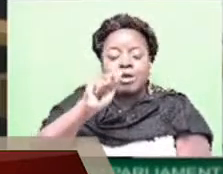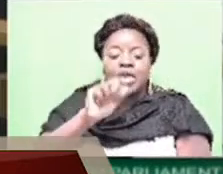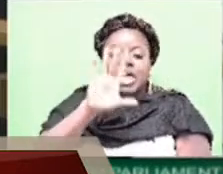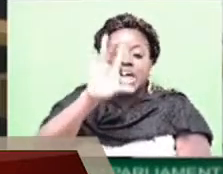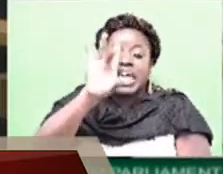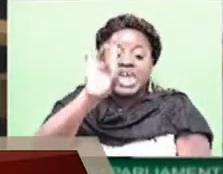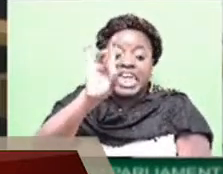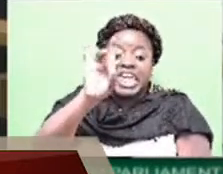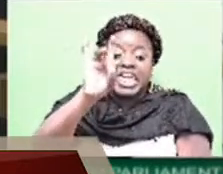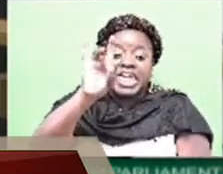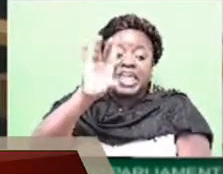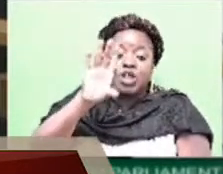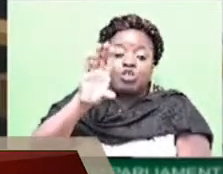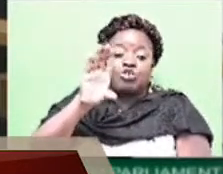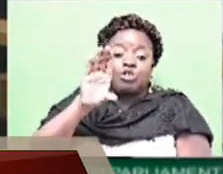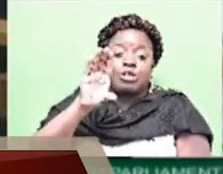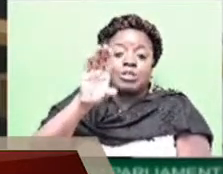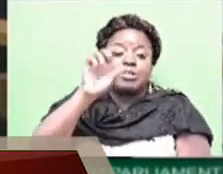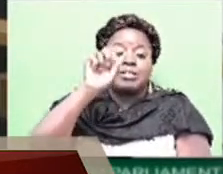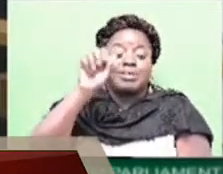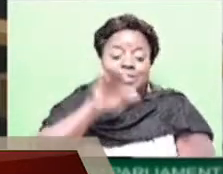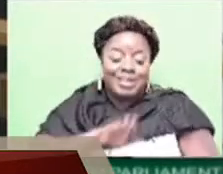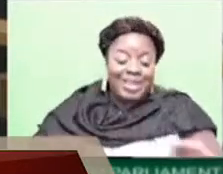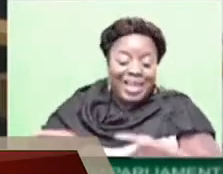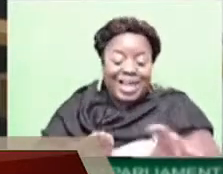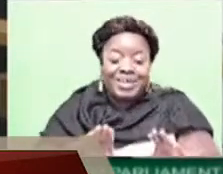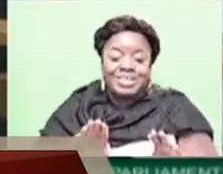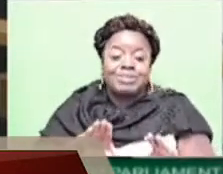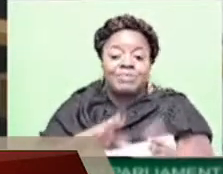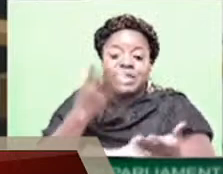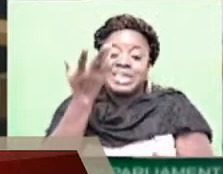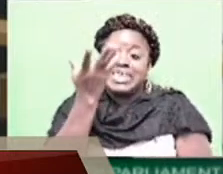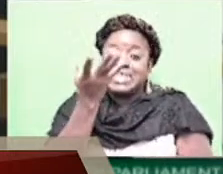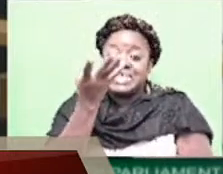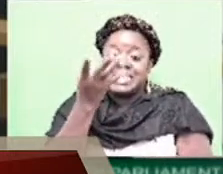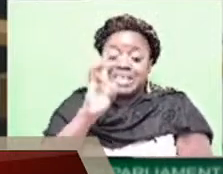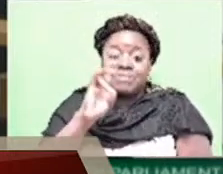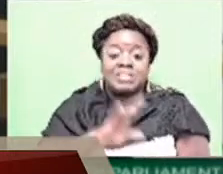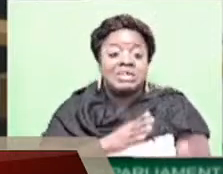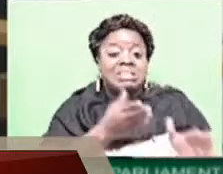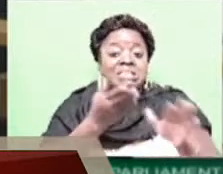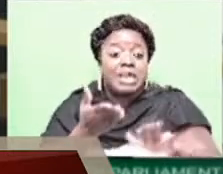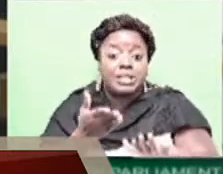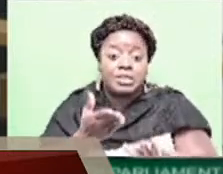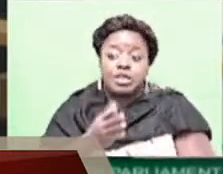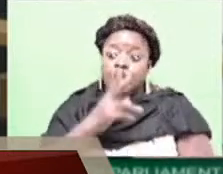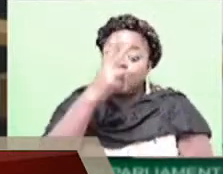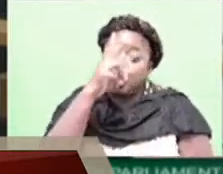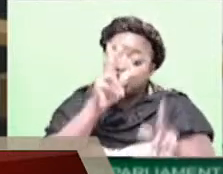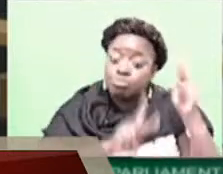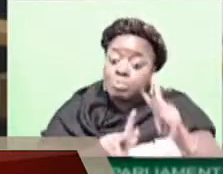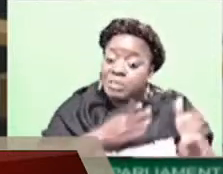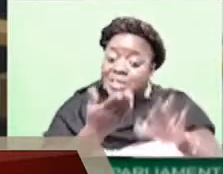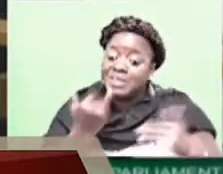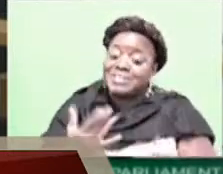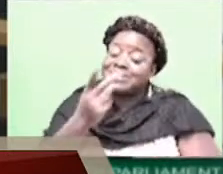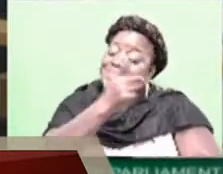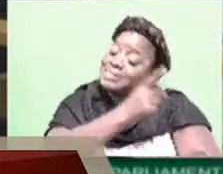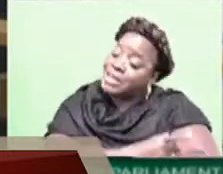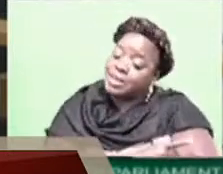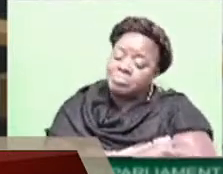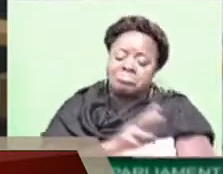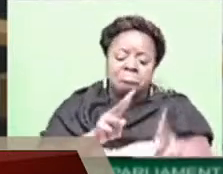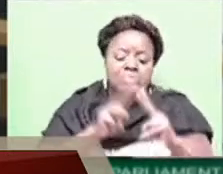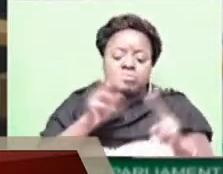867 active cases, 17 deaths. 2 persons would have died today, and I express my condolences to